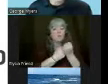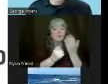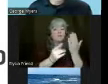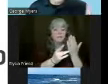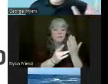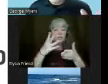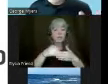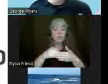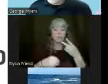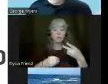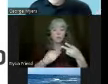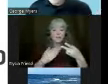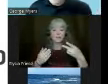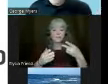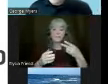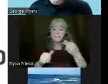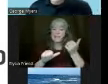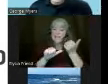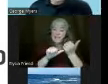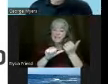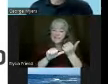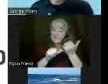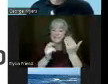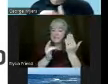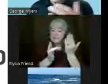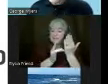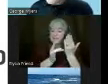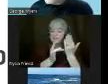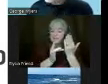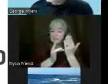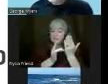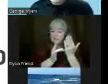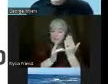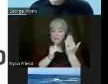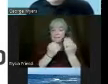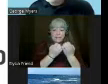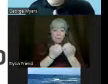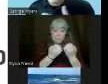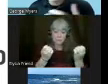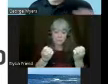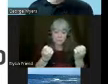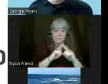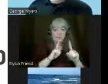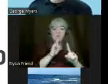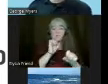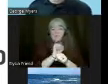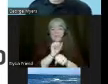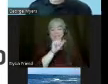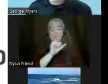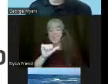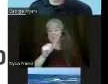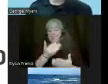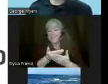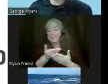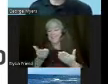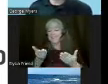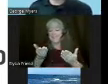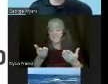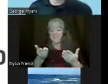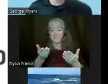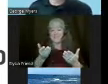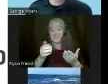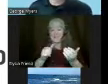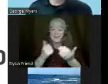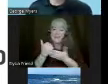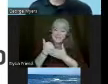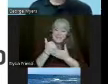things. Those are assistive technology. So that's equipment, but really almost anything. Could be anything that assists a